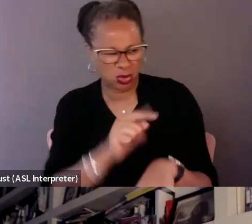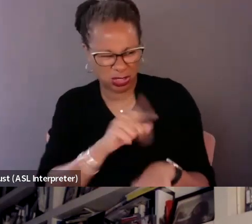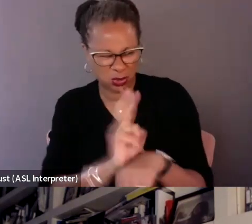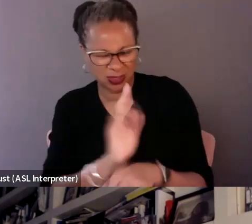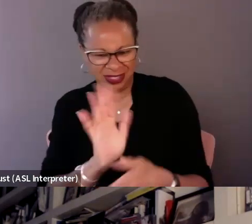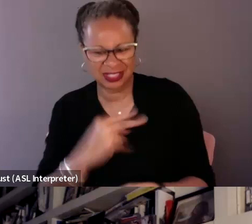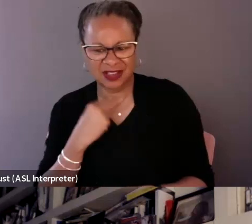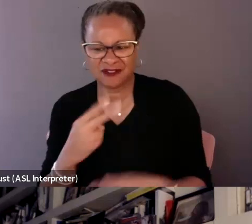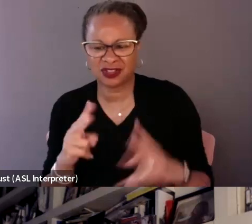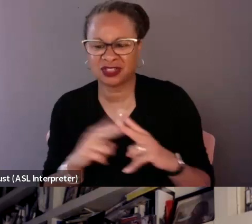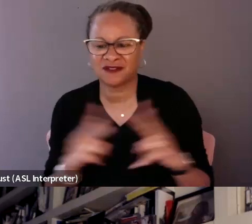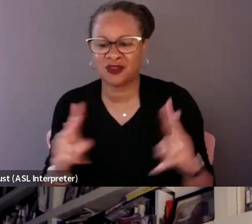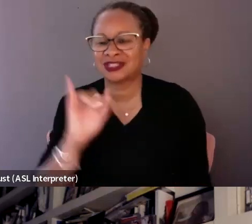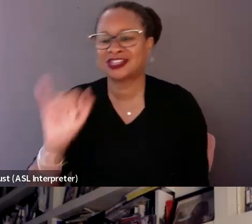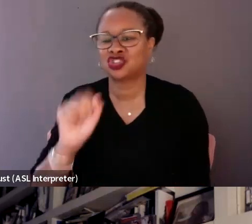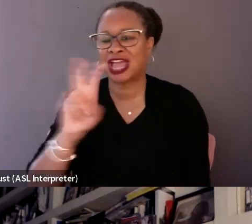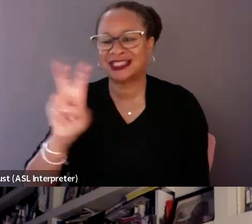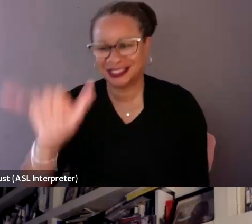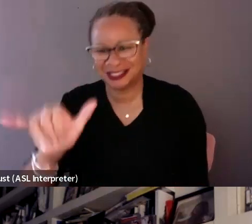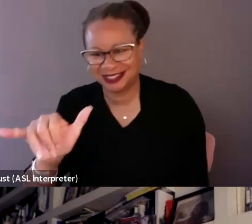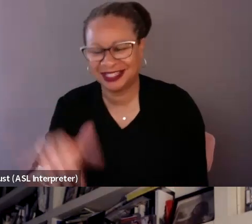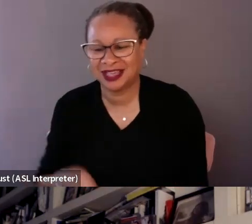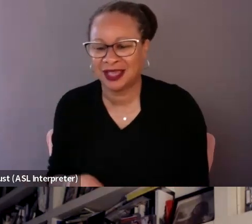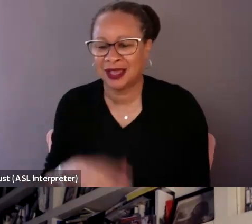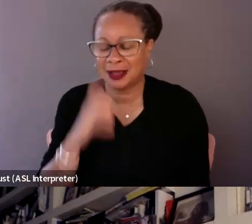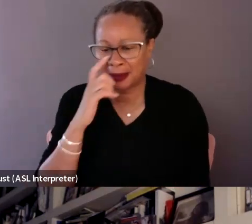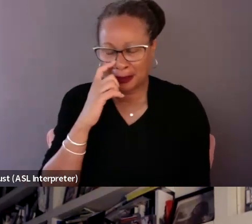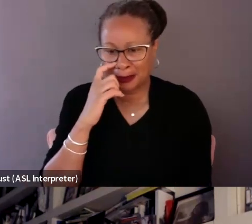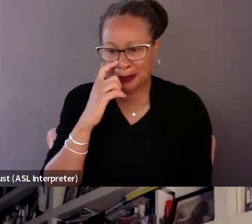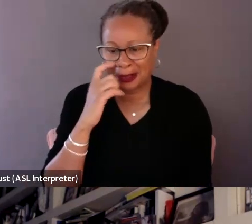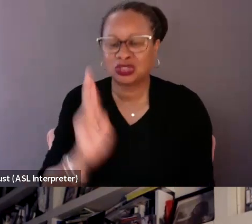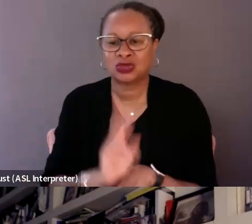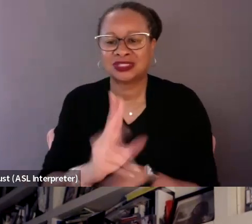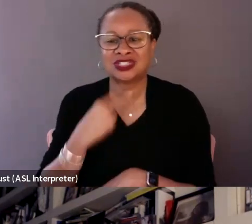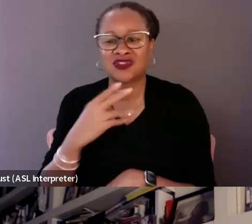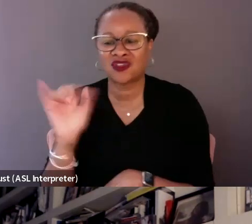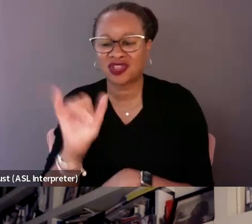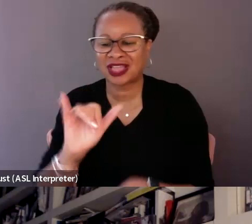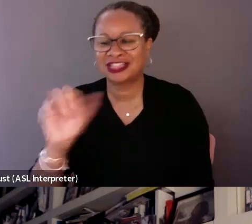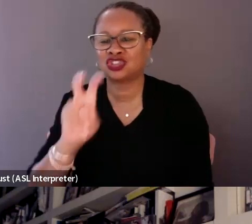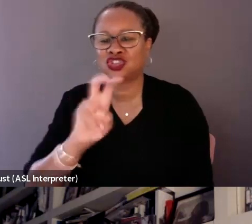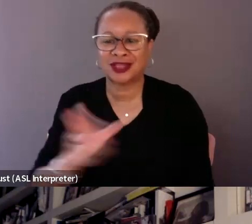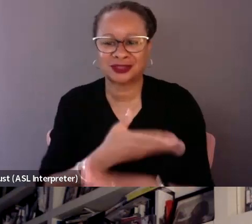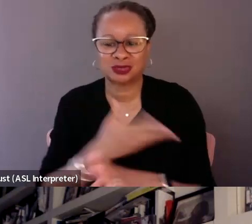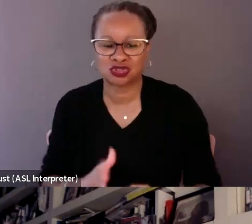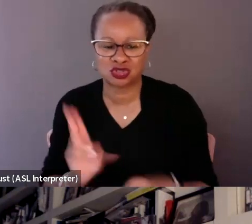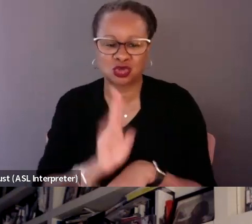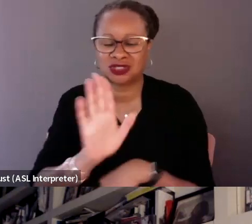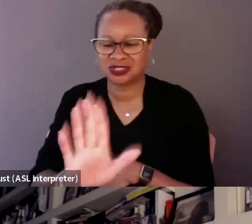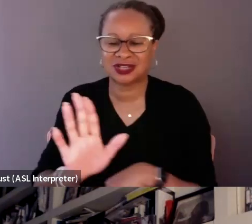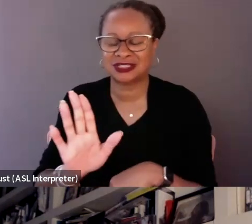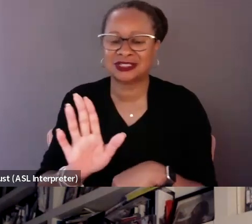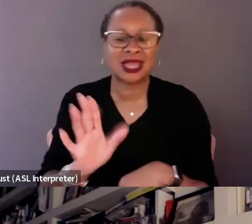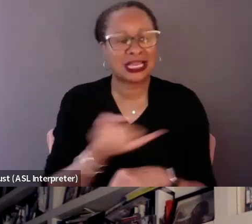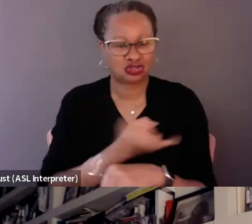he's a very jazzy voice. No, he uses his voice like a jazz musician uses his